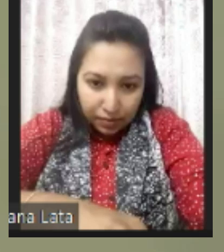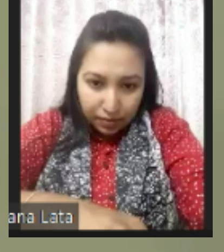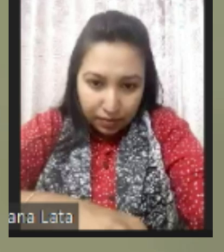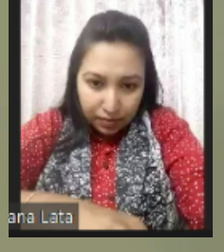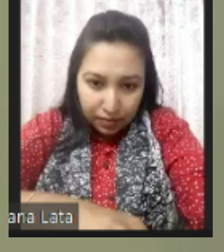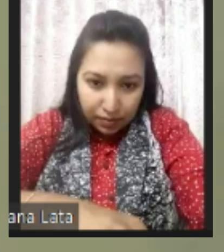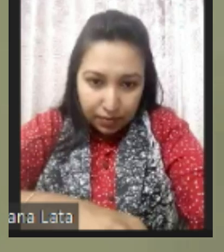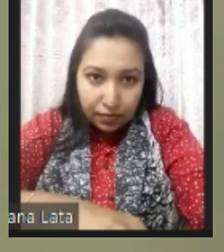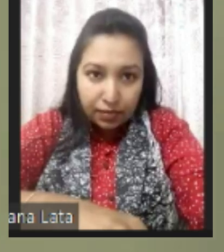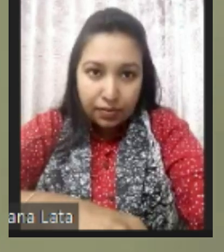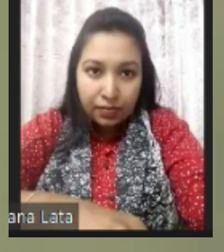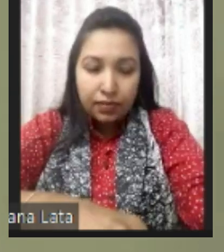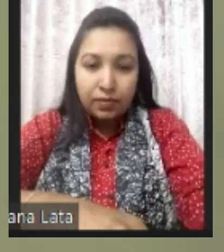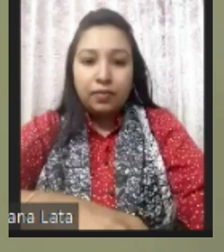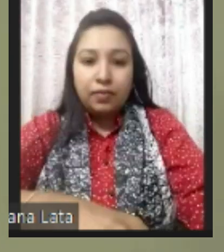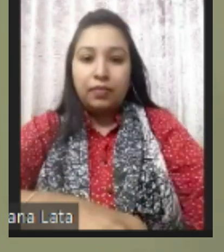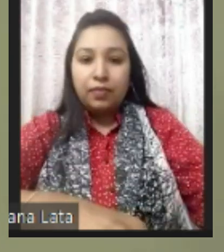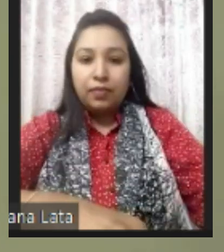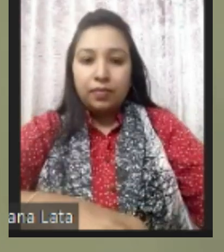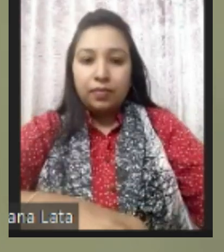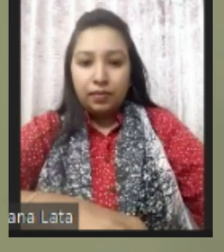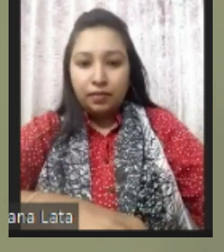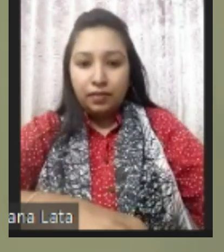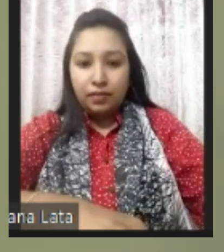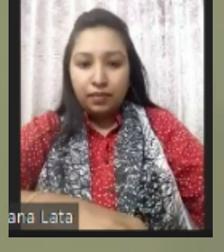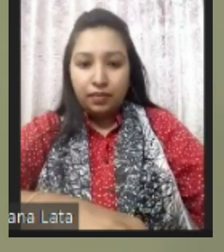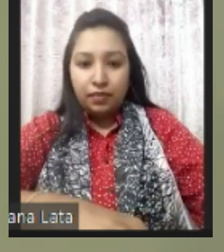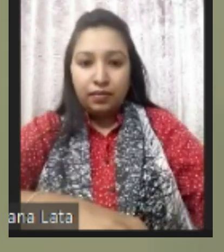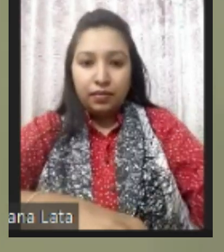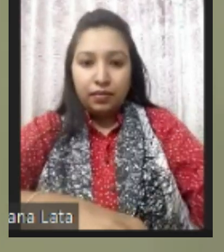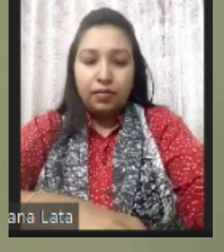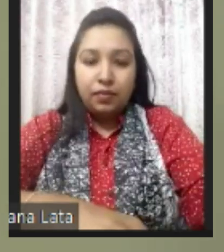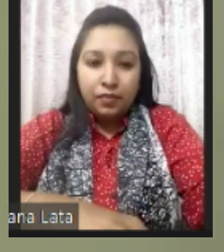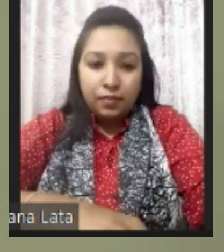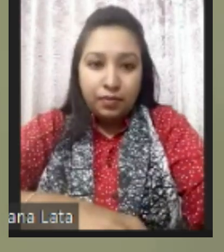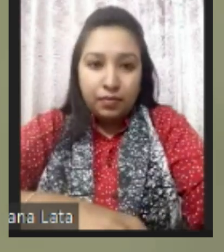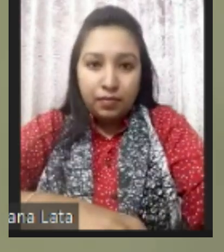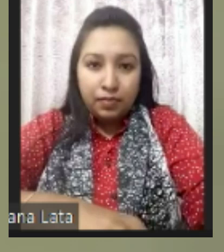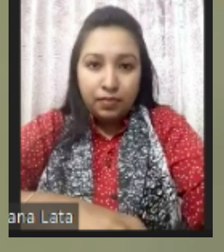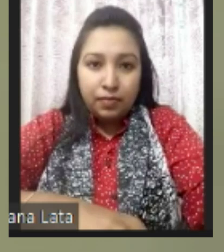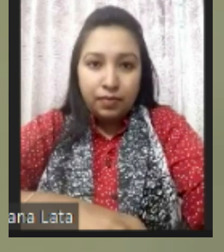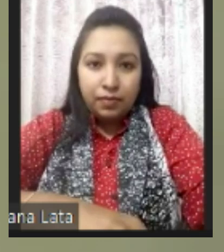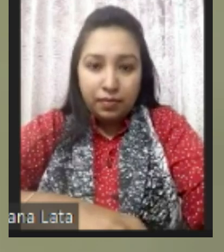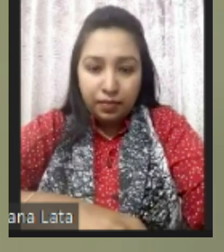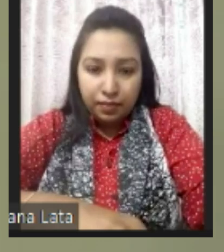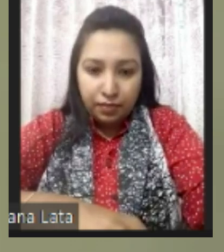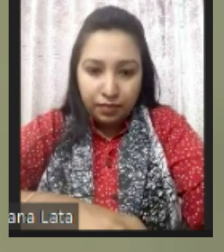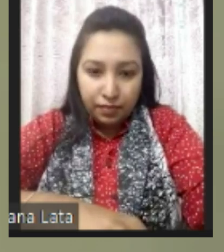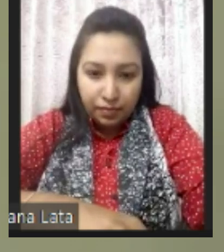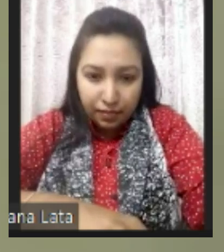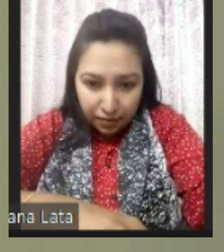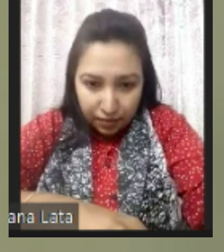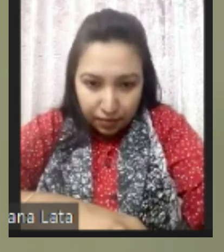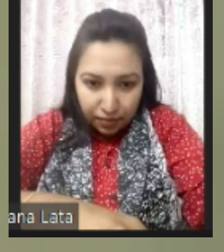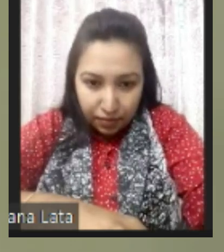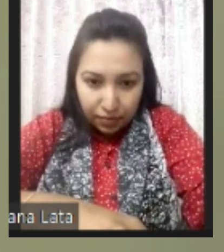we're supposed to do a little bit of a Q&A. I will, in the interest of time, maybe we'll take 2 questions if they come up. If anybody